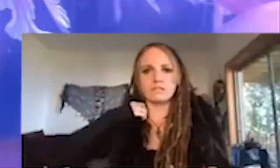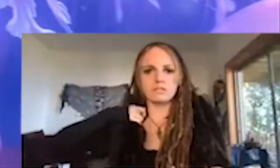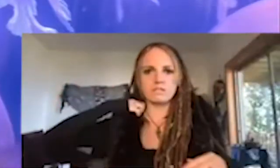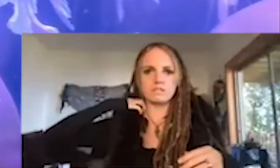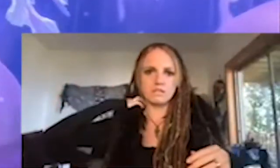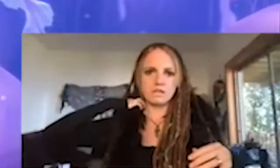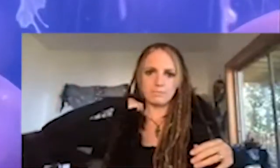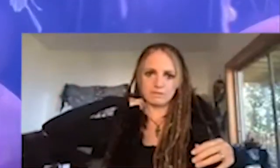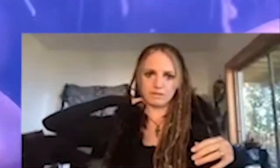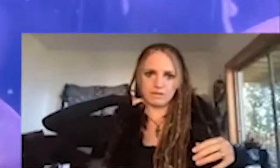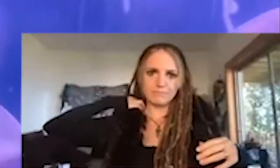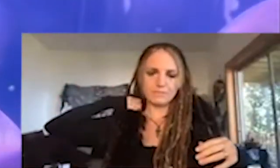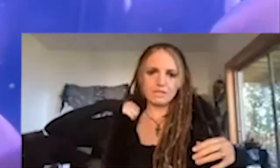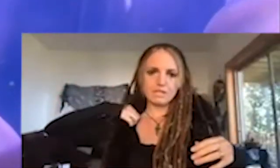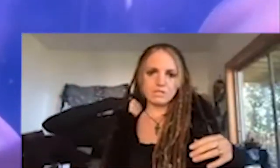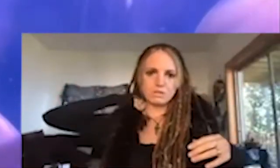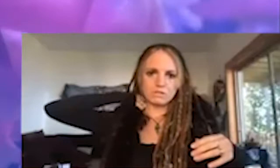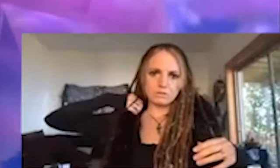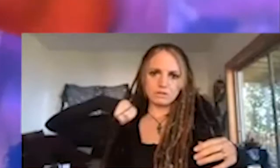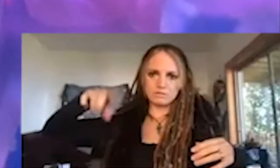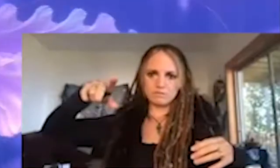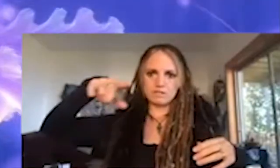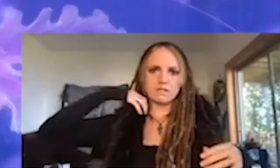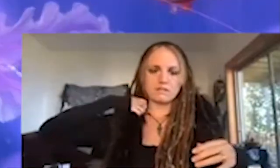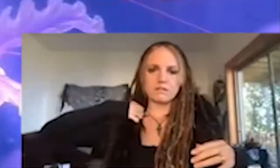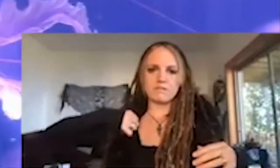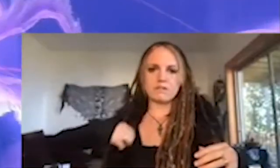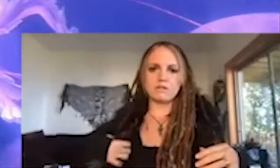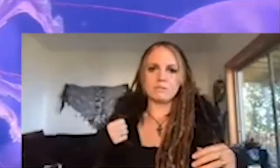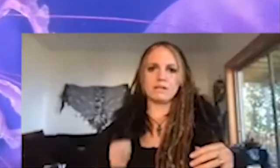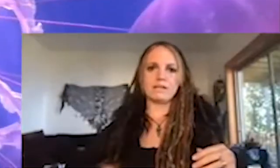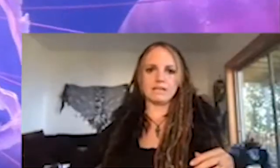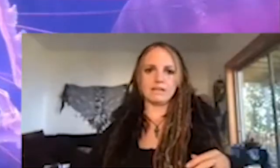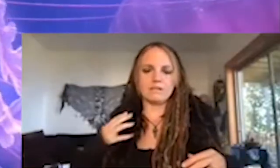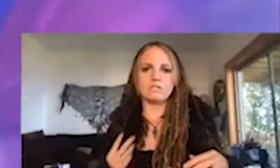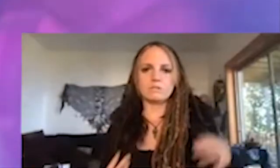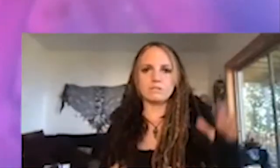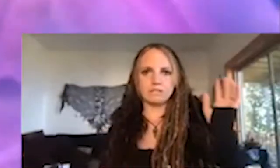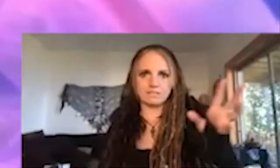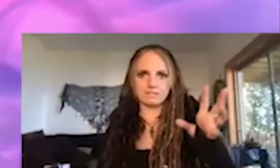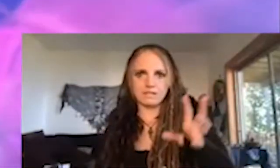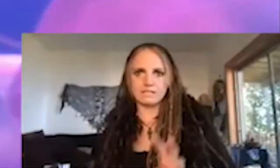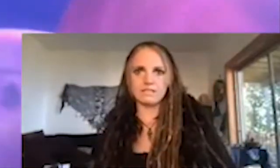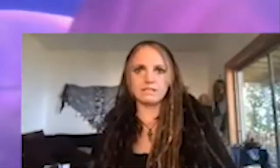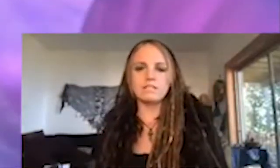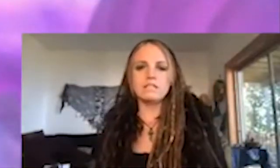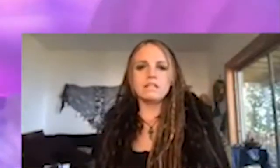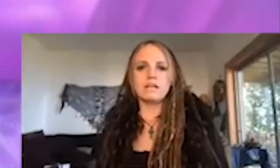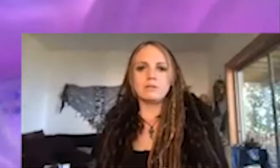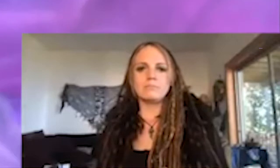they're going to do this hopping thing here. So in this part right here, they're having an argument about how to get out. And Dory has this great